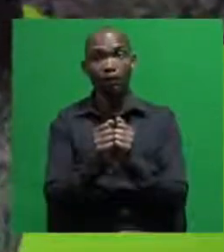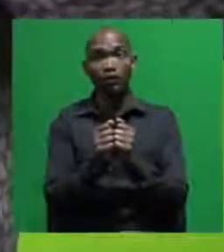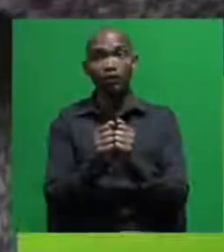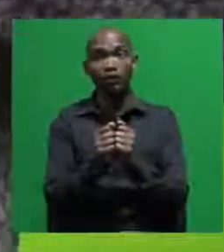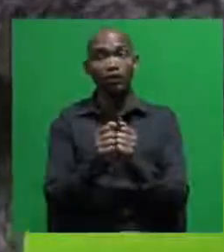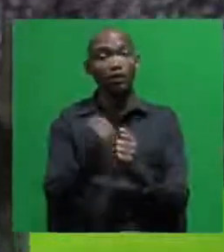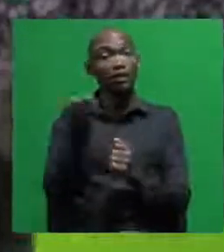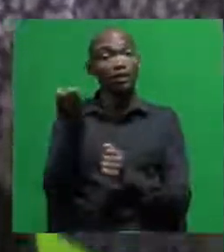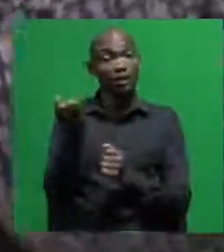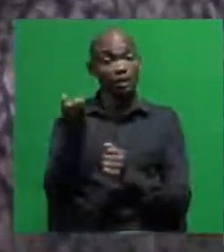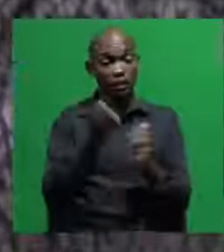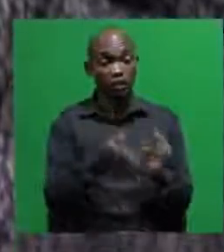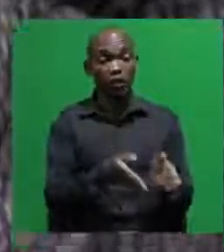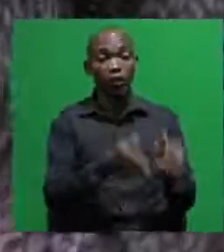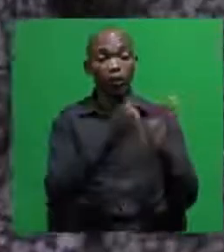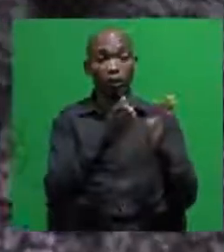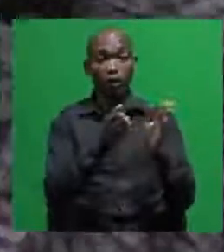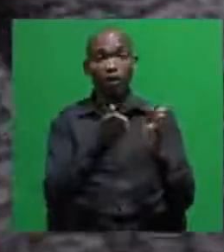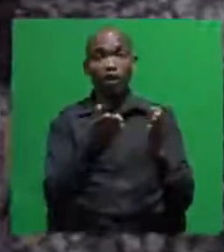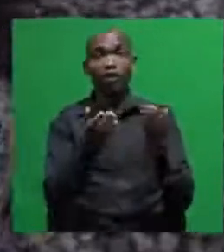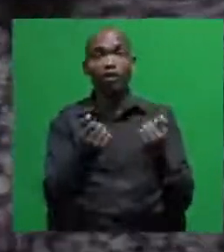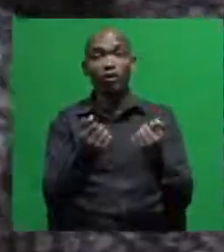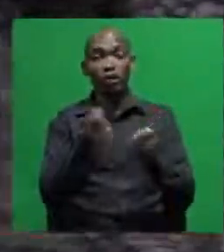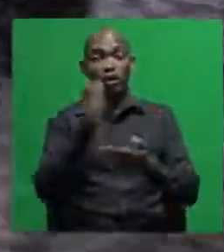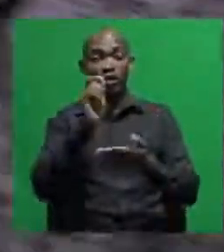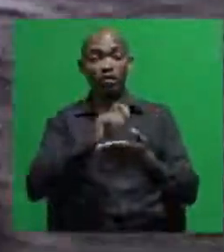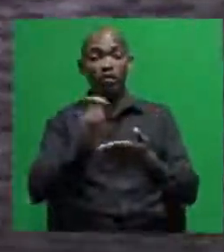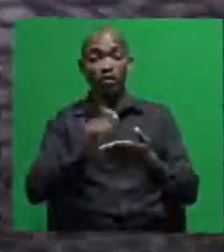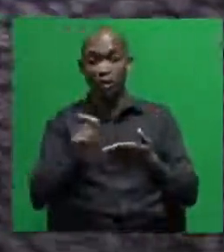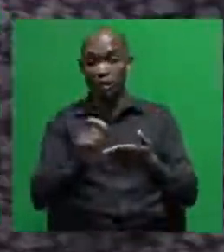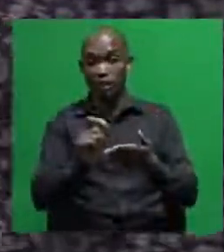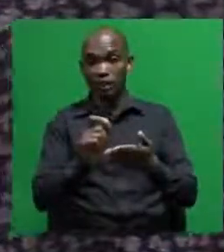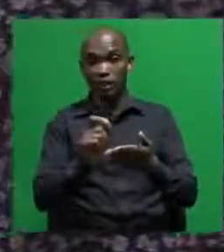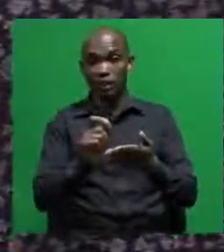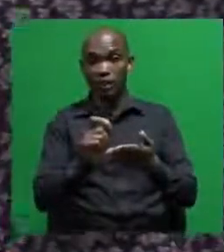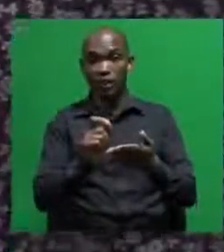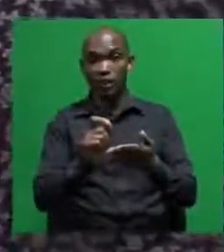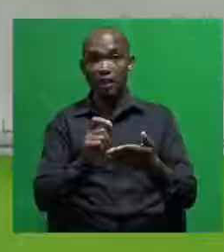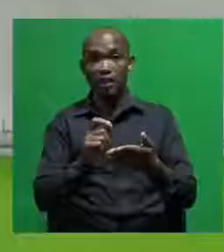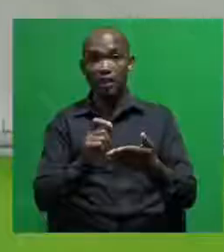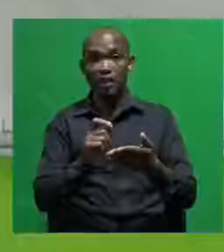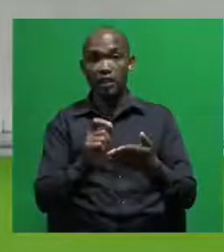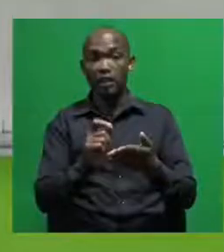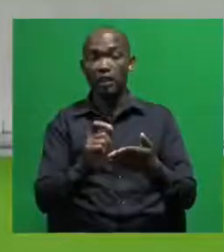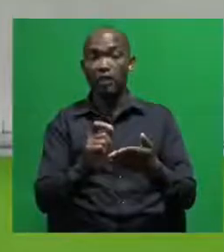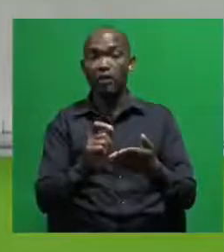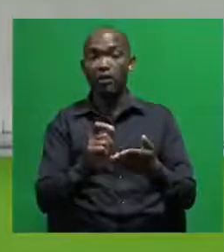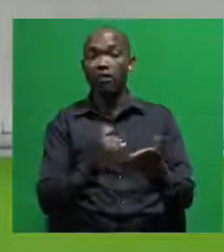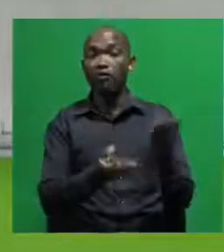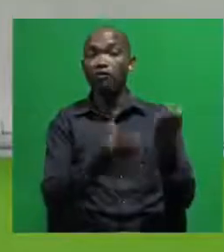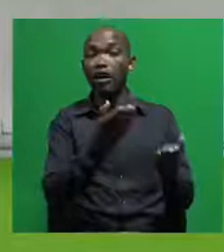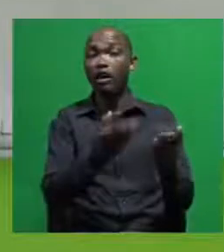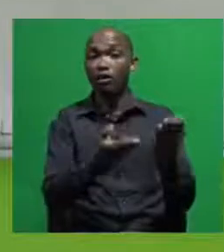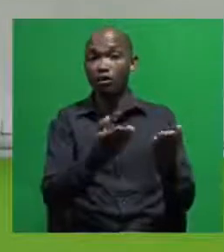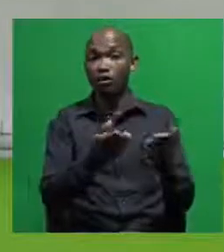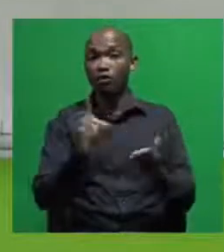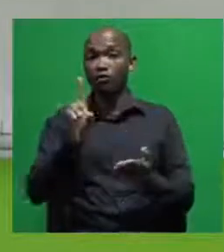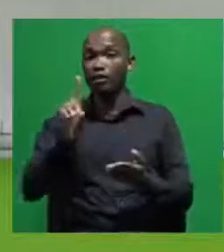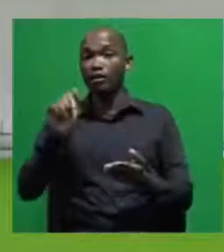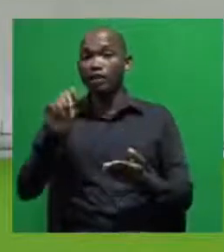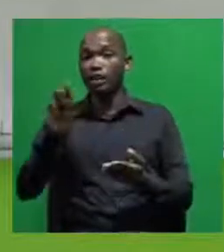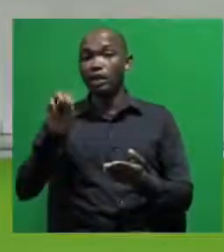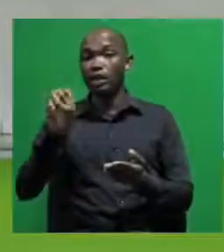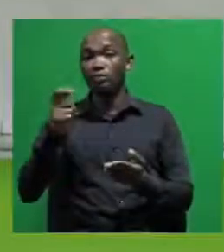So in this way, you can note down the value of the diameter from the